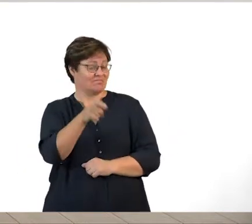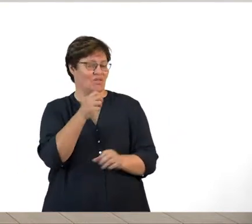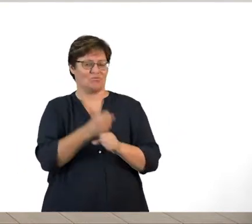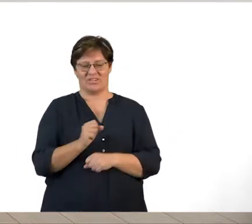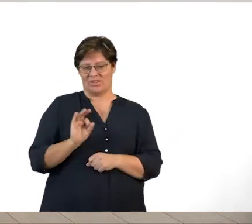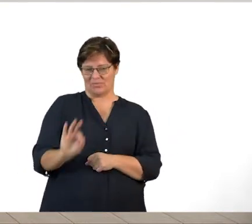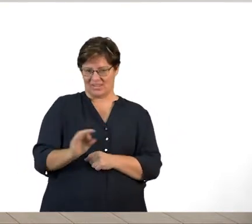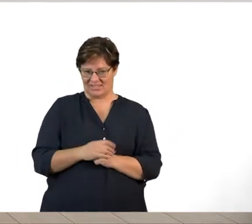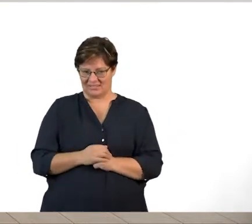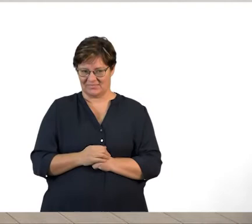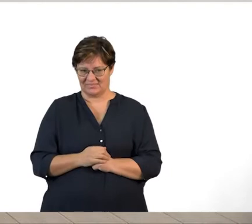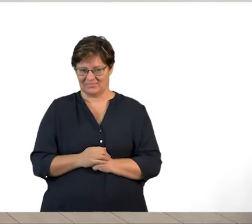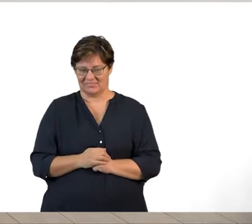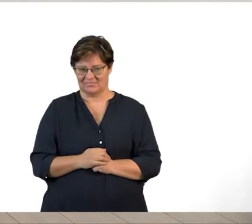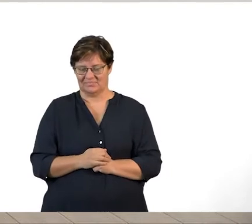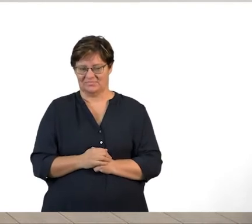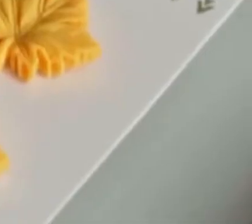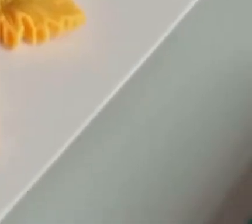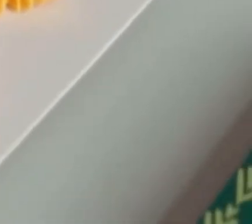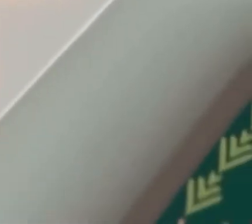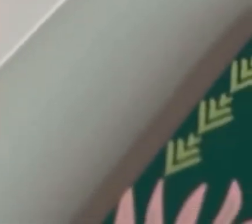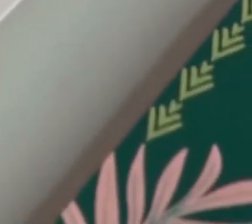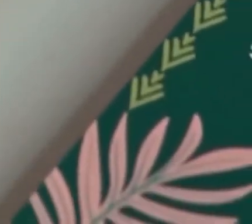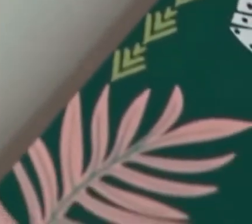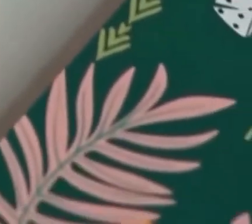explore an idea for grade 3.